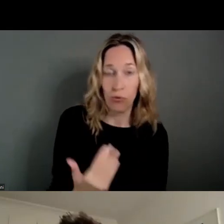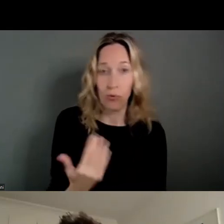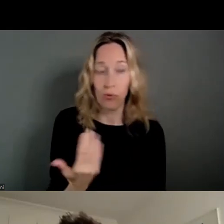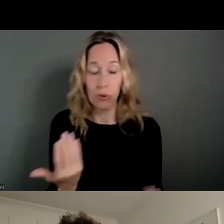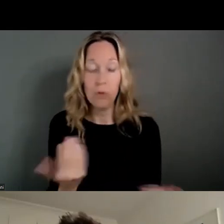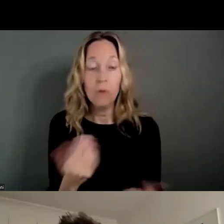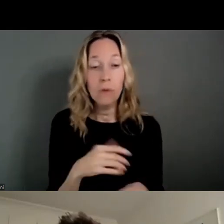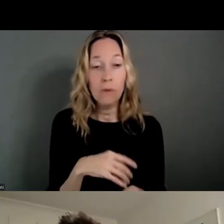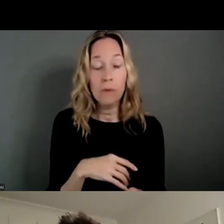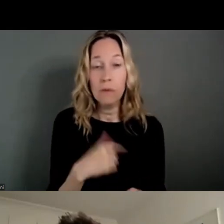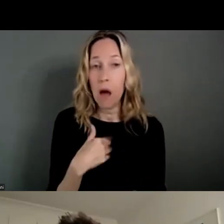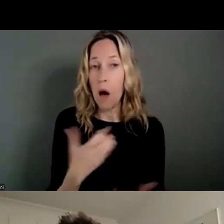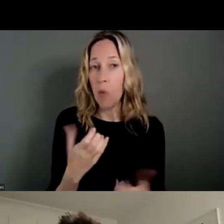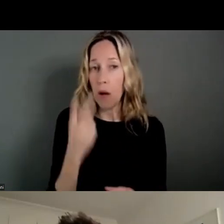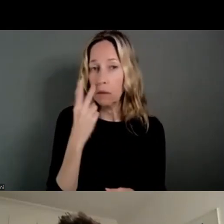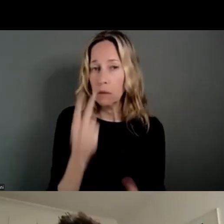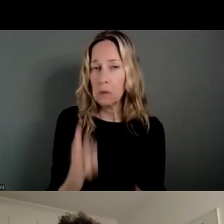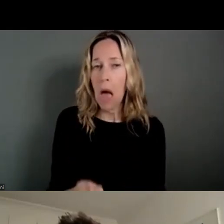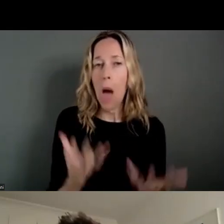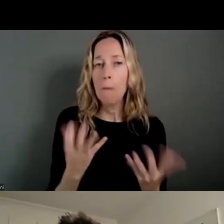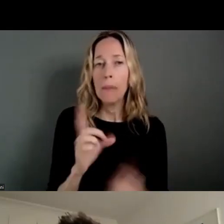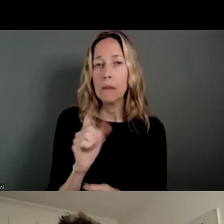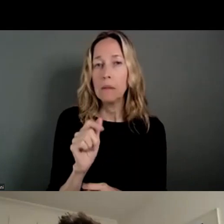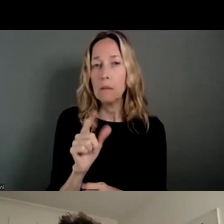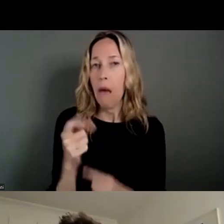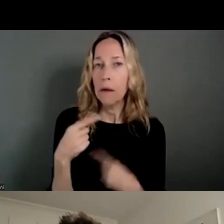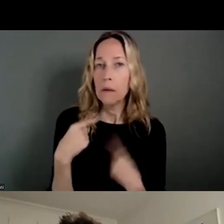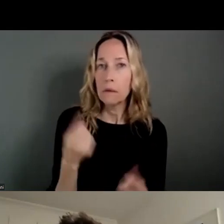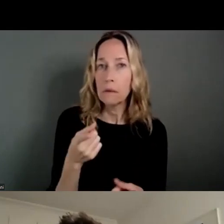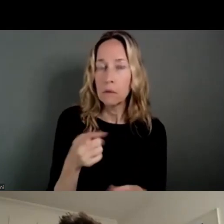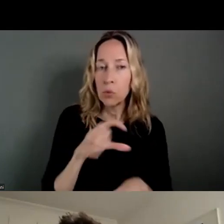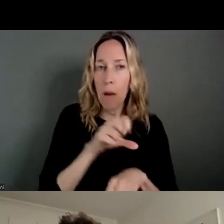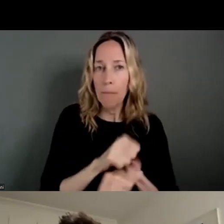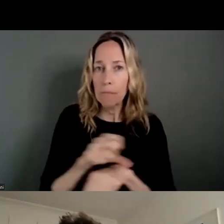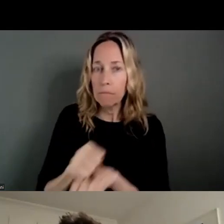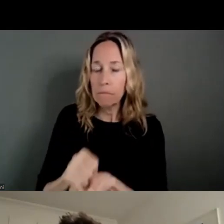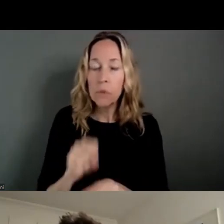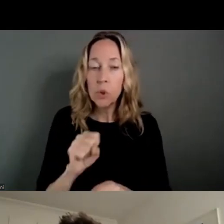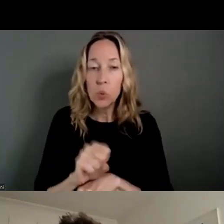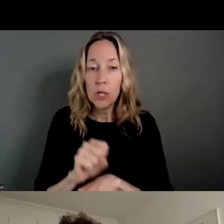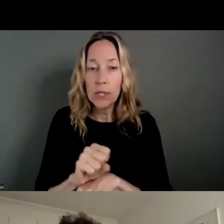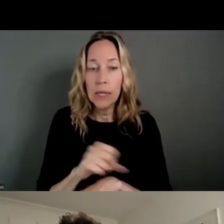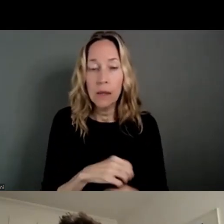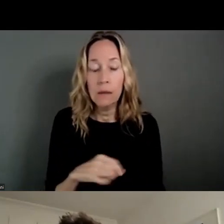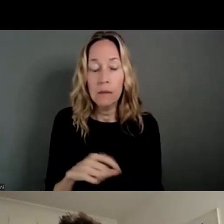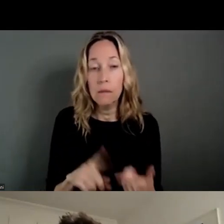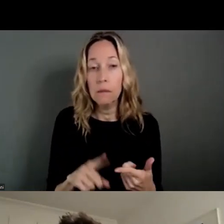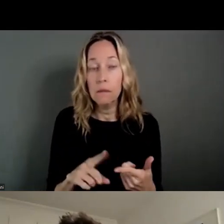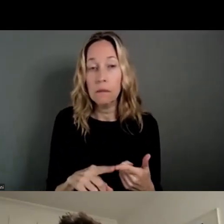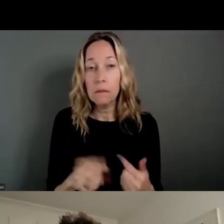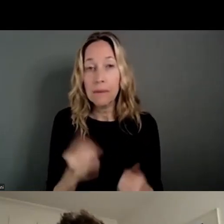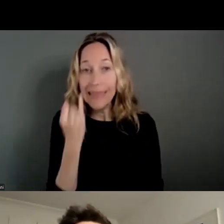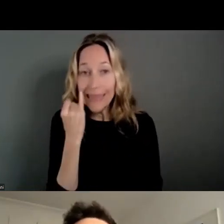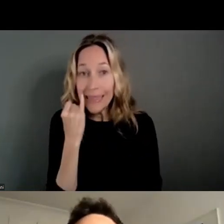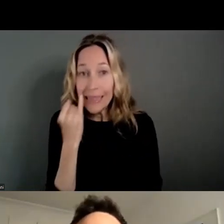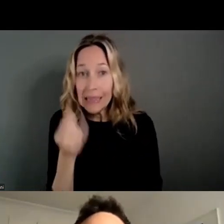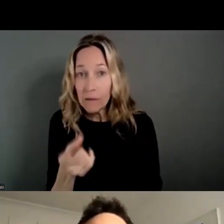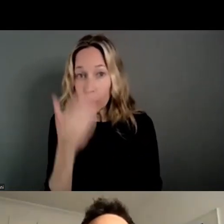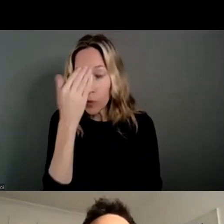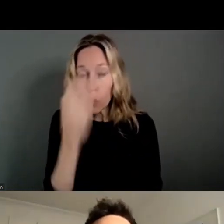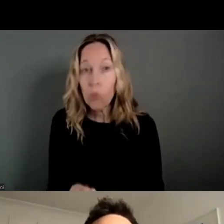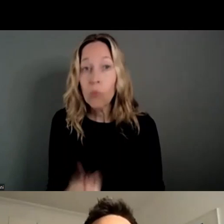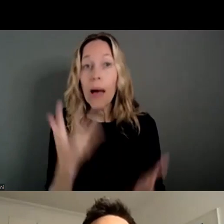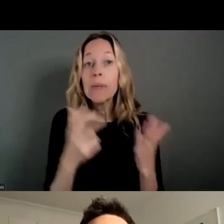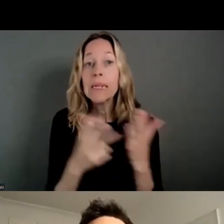want to see bonus points if you know your grosses and how many tickets you're selling and that kind of thing. I can